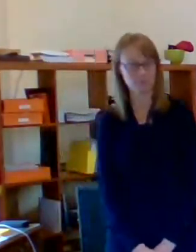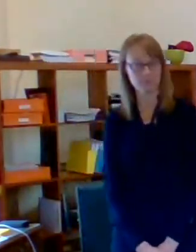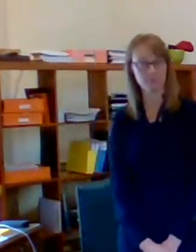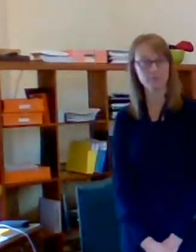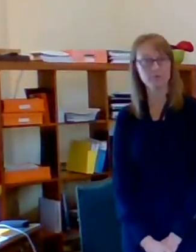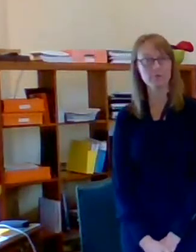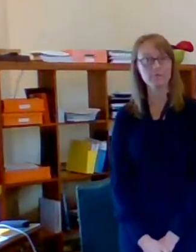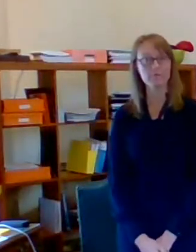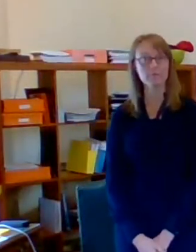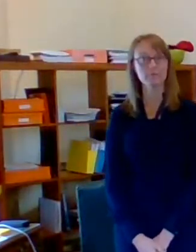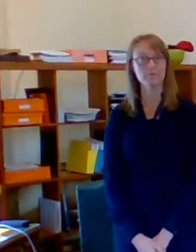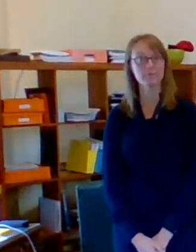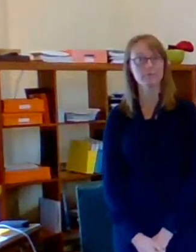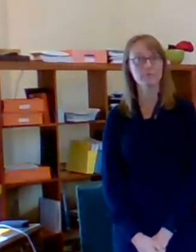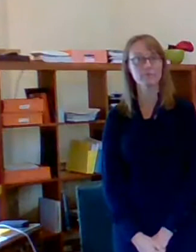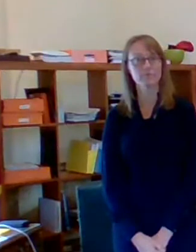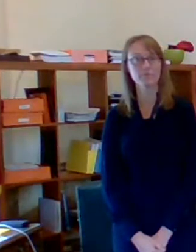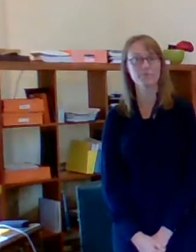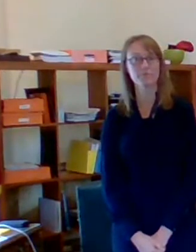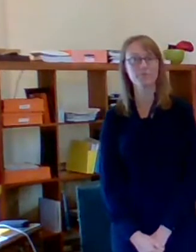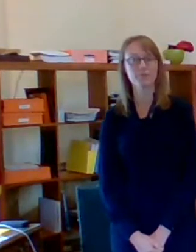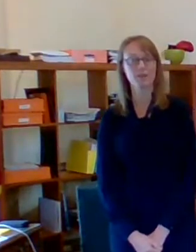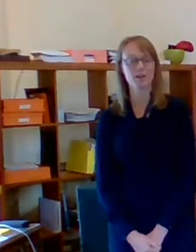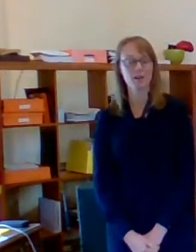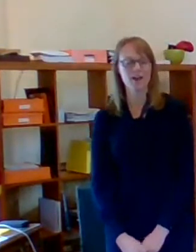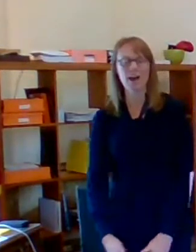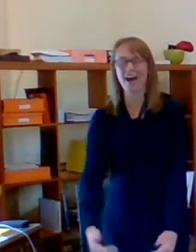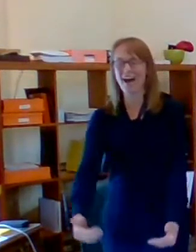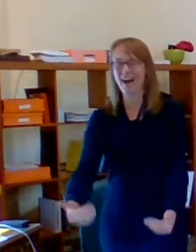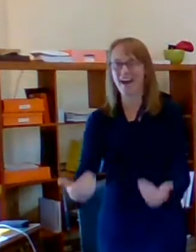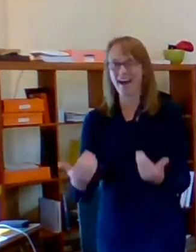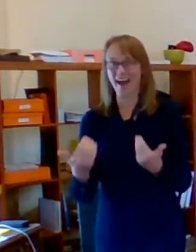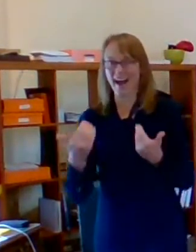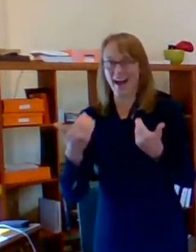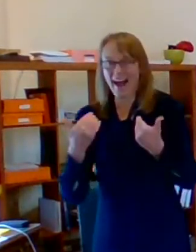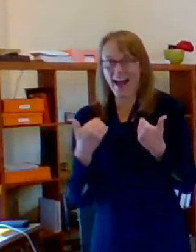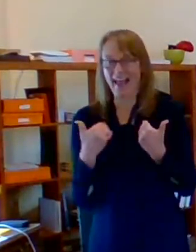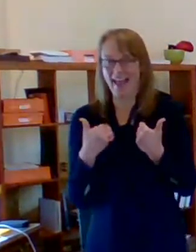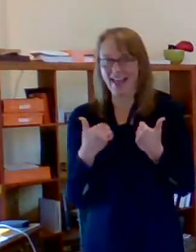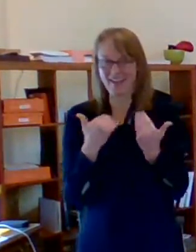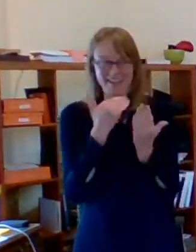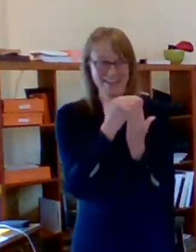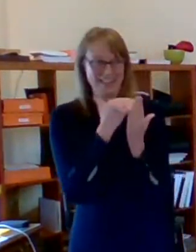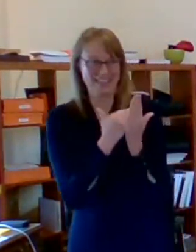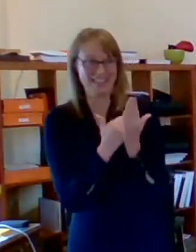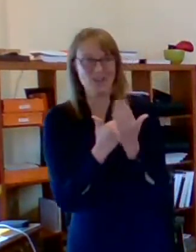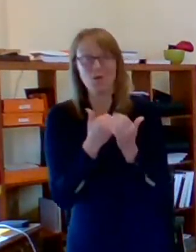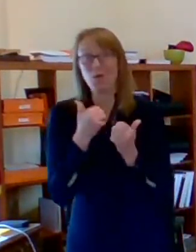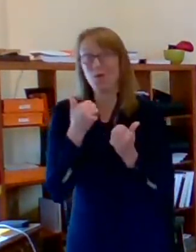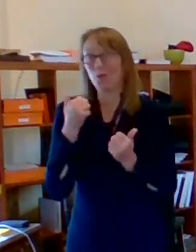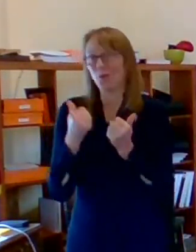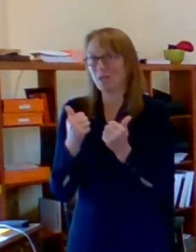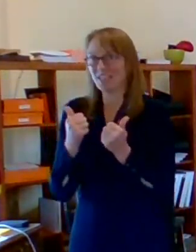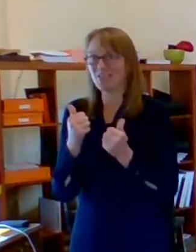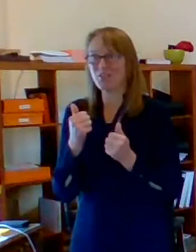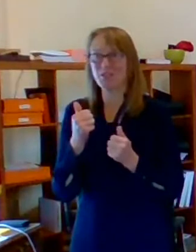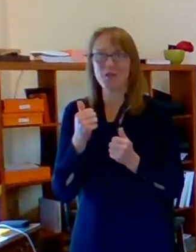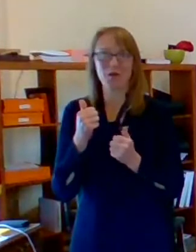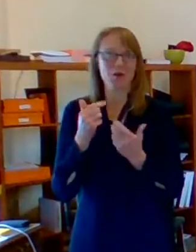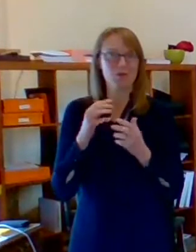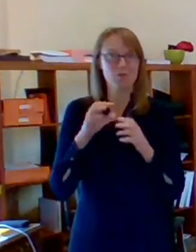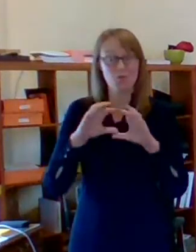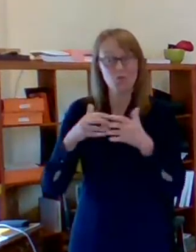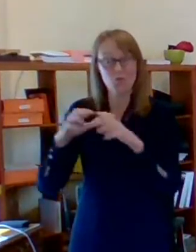I had a list here of who they were, but certainly the